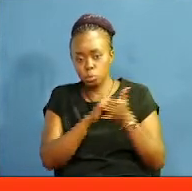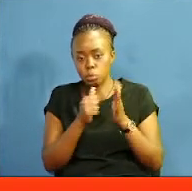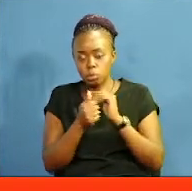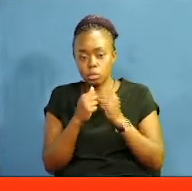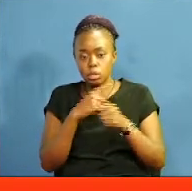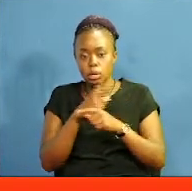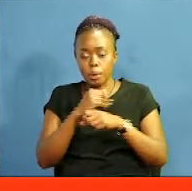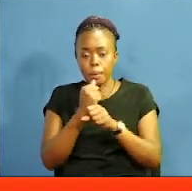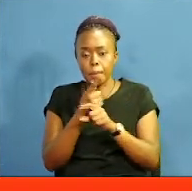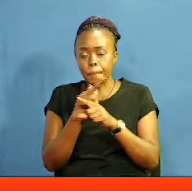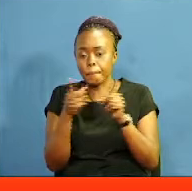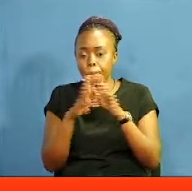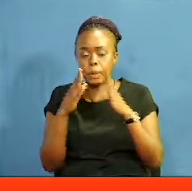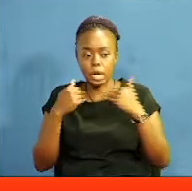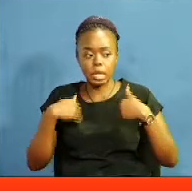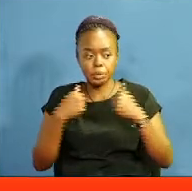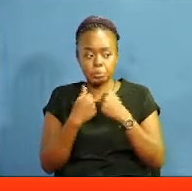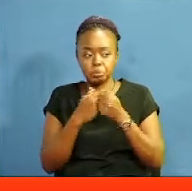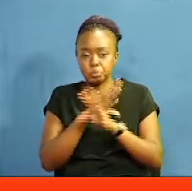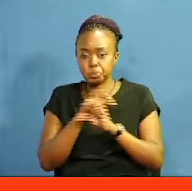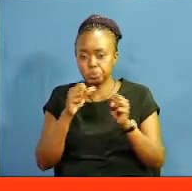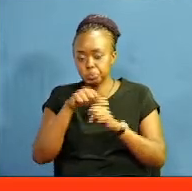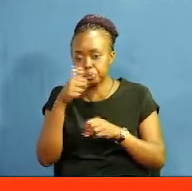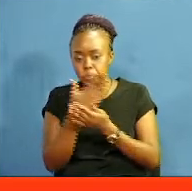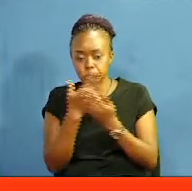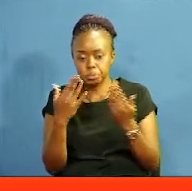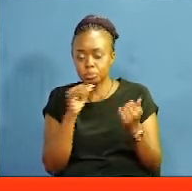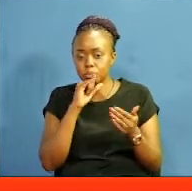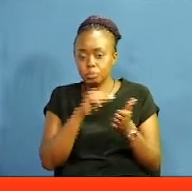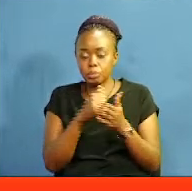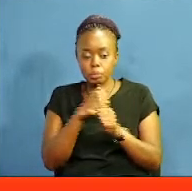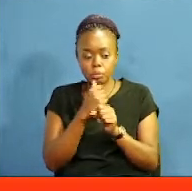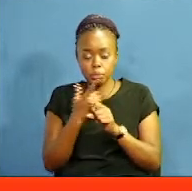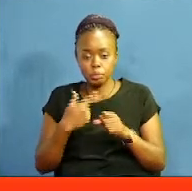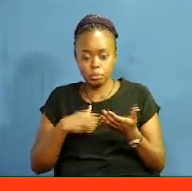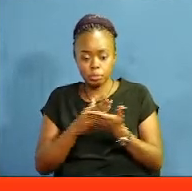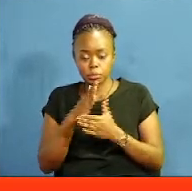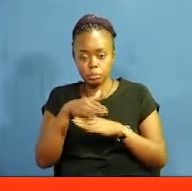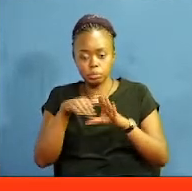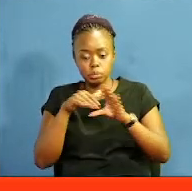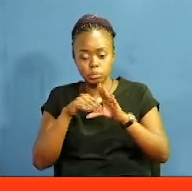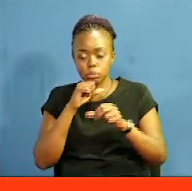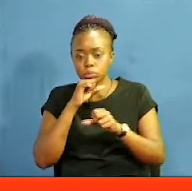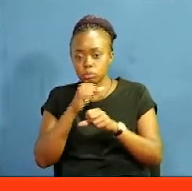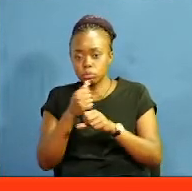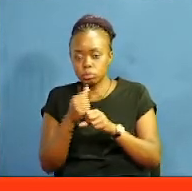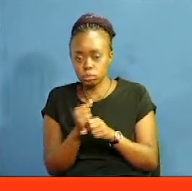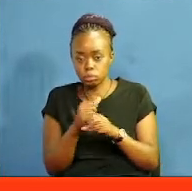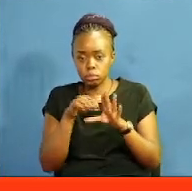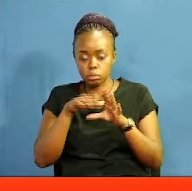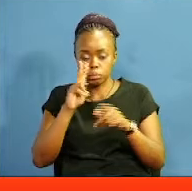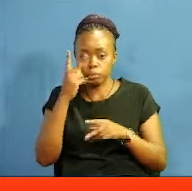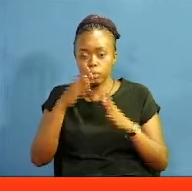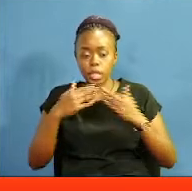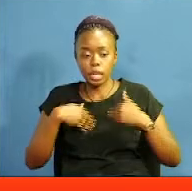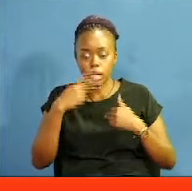will create jobs. Unfortunately, that has not happened. Another thing that makes me rule out bottom-up economic approach, in